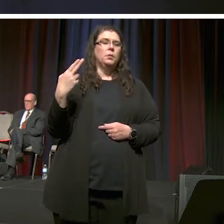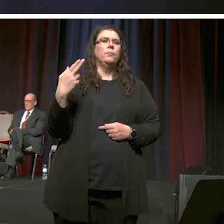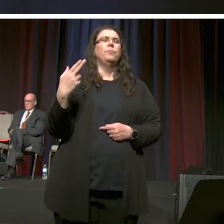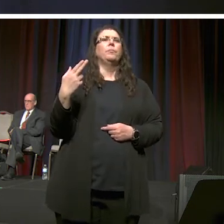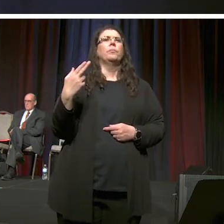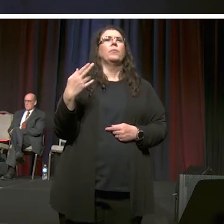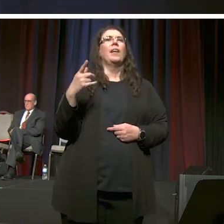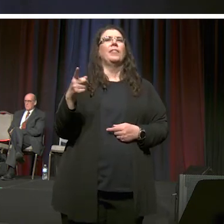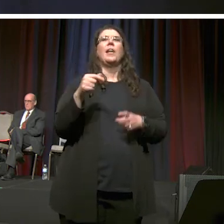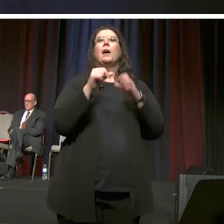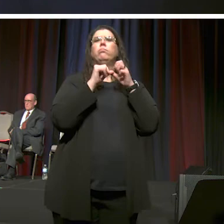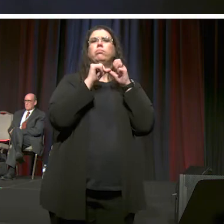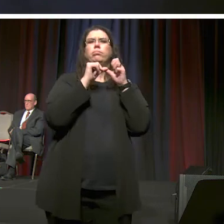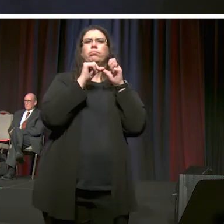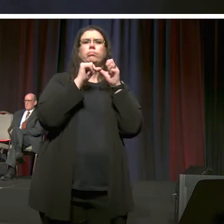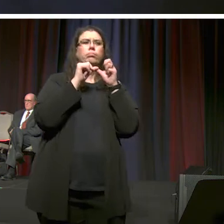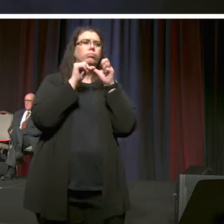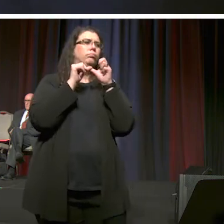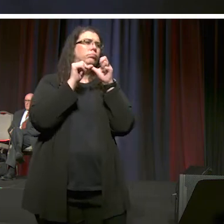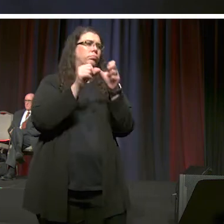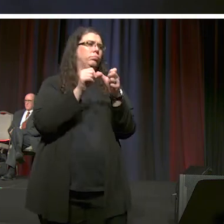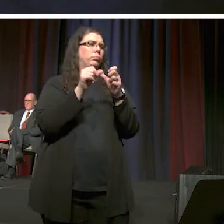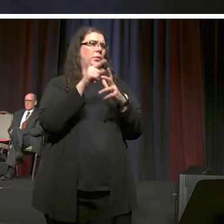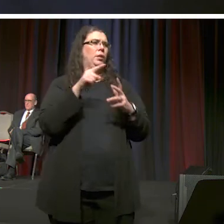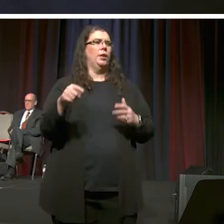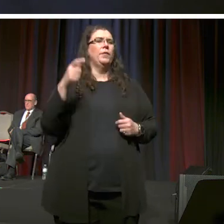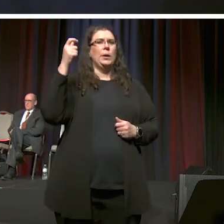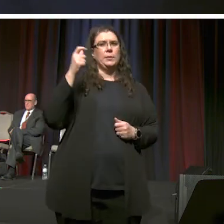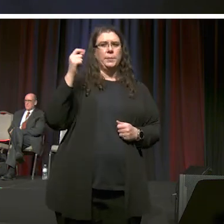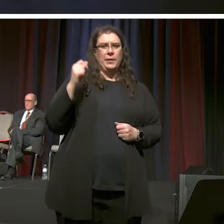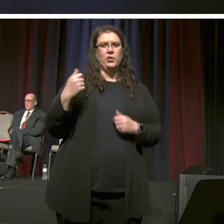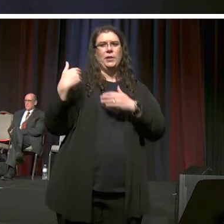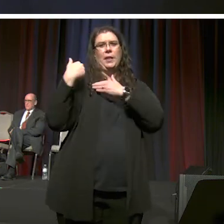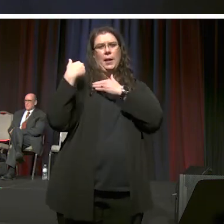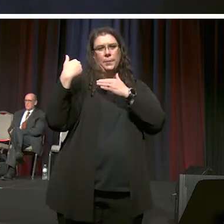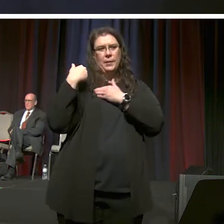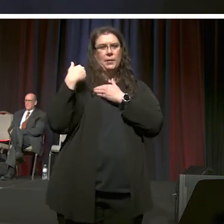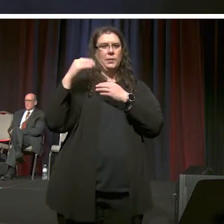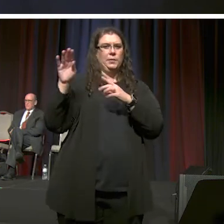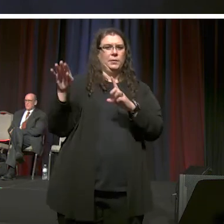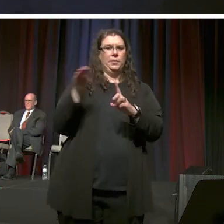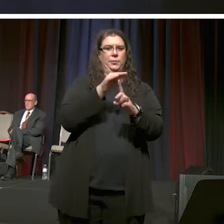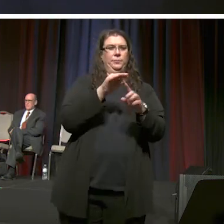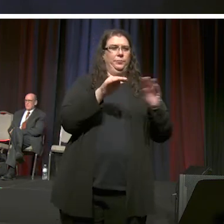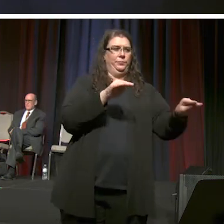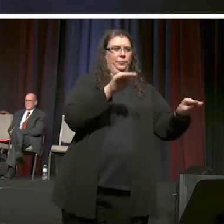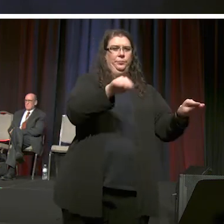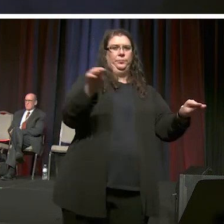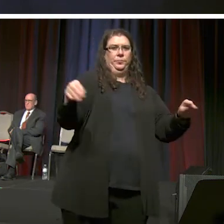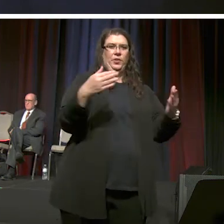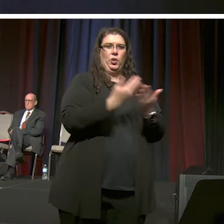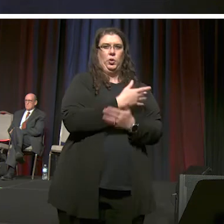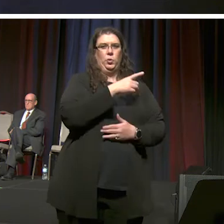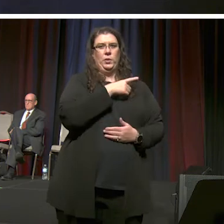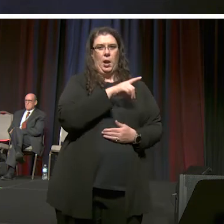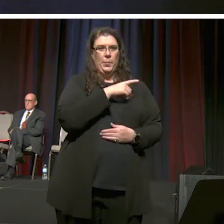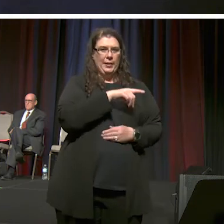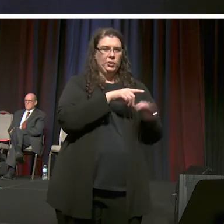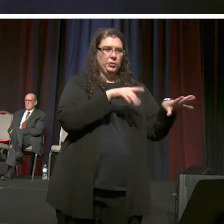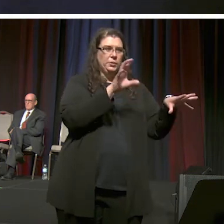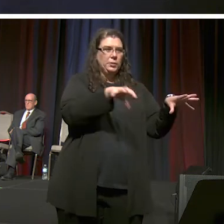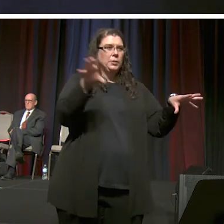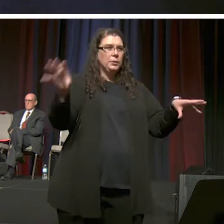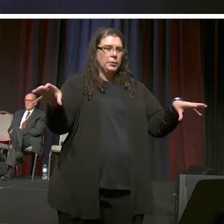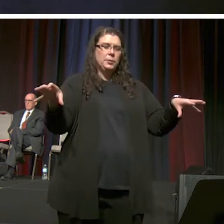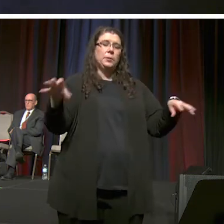and the continuation of those pension liabilities to go into those new denominations. As